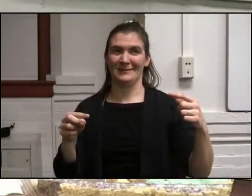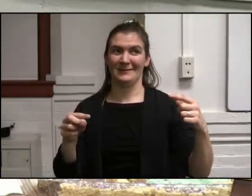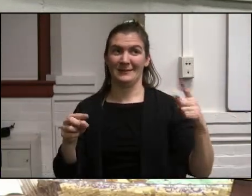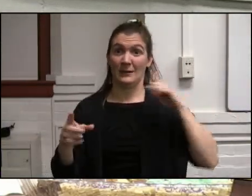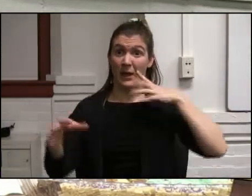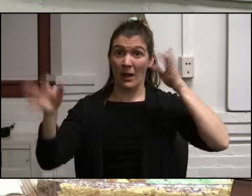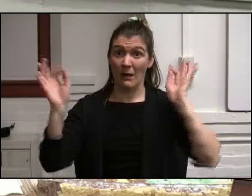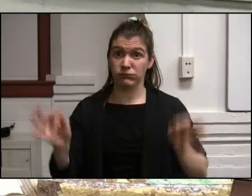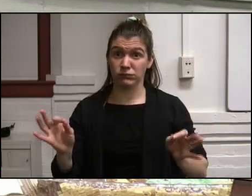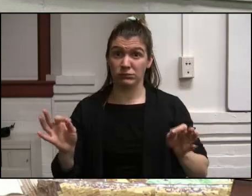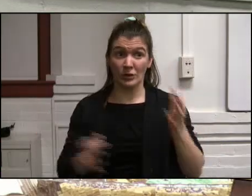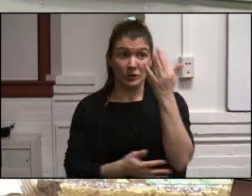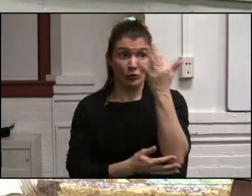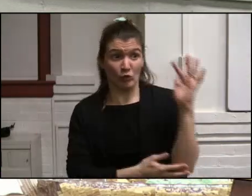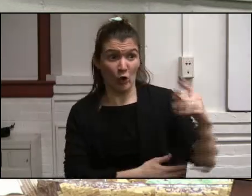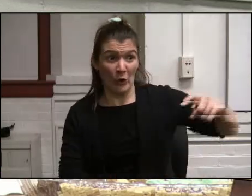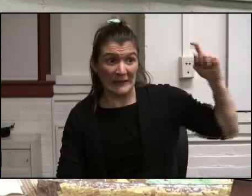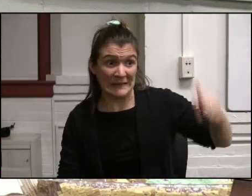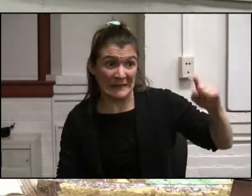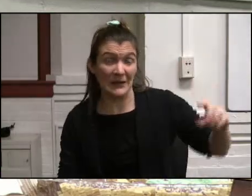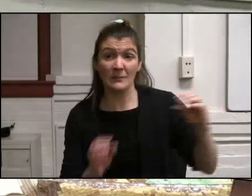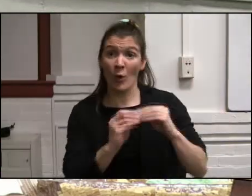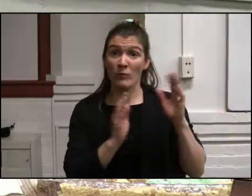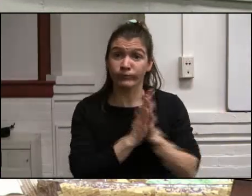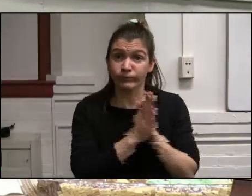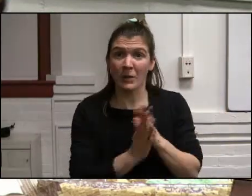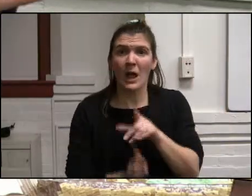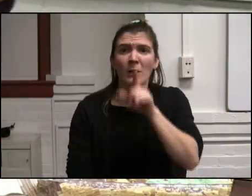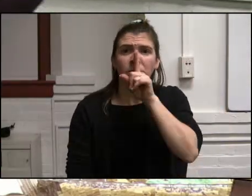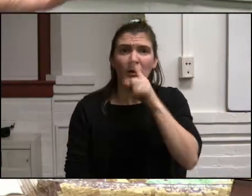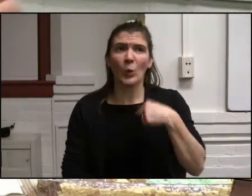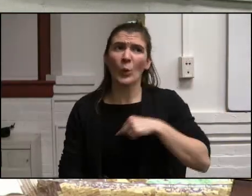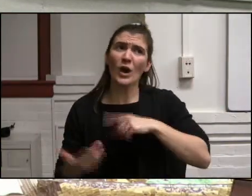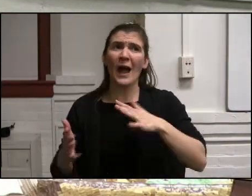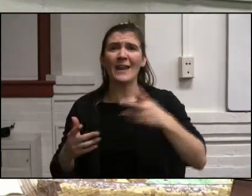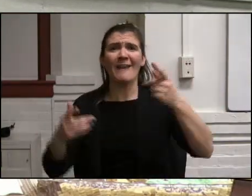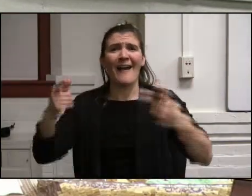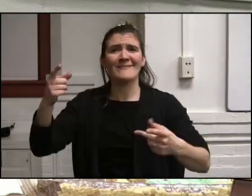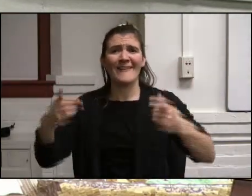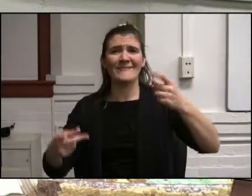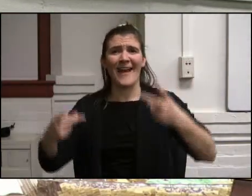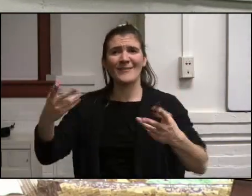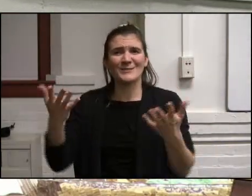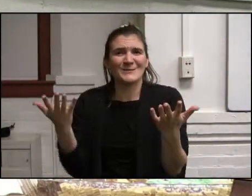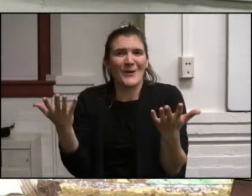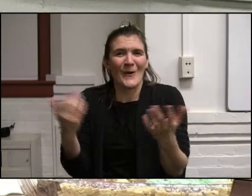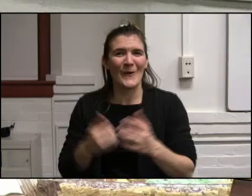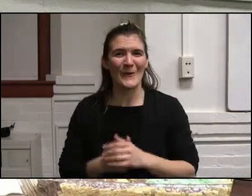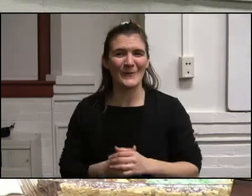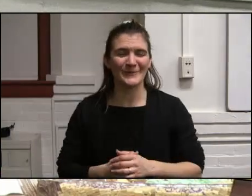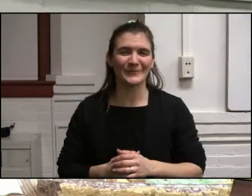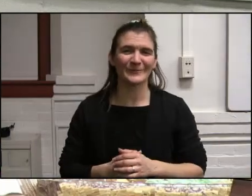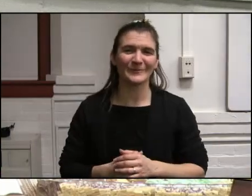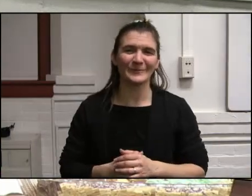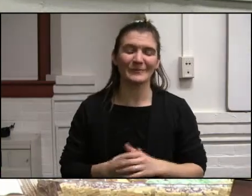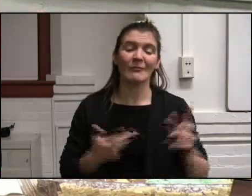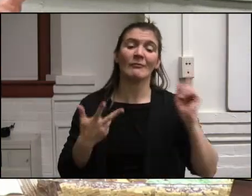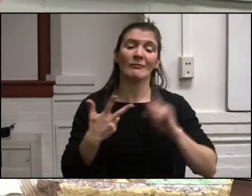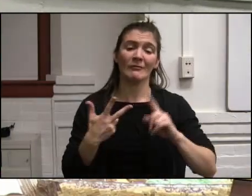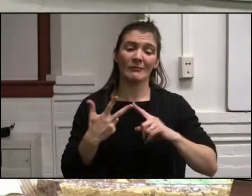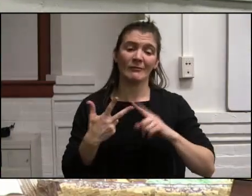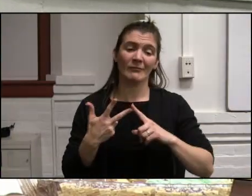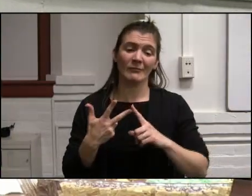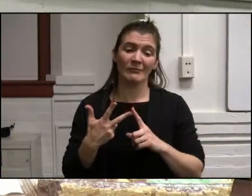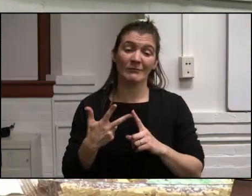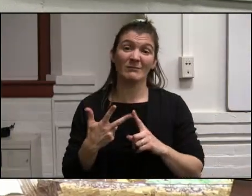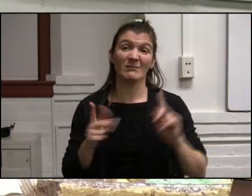conclusion that the rural communities are more interested in it or not. And we're rural and urban, so it really doesn't matter. The fact that it's